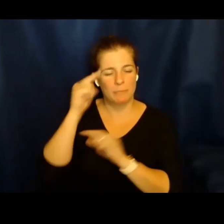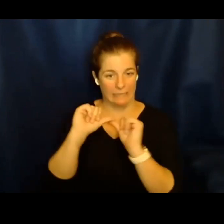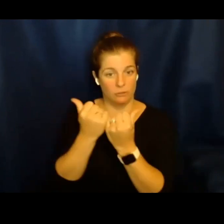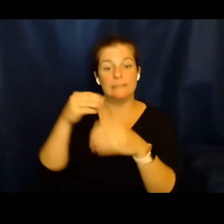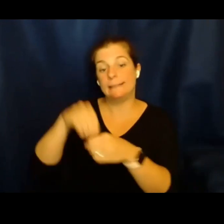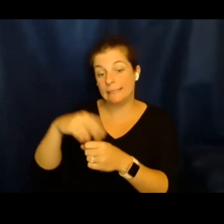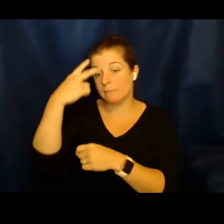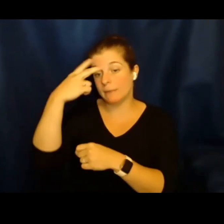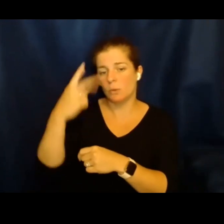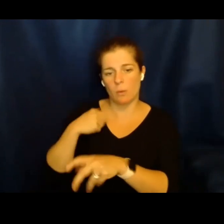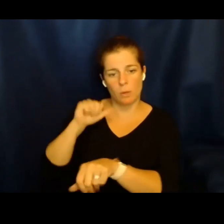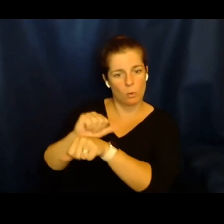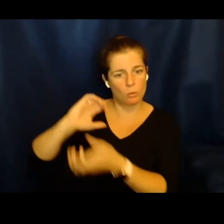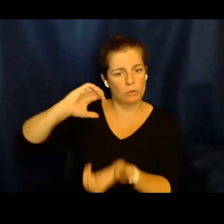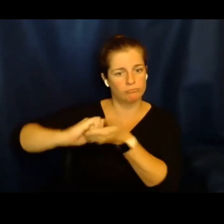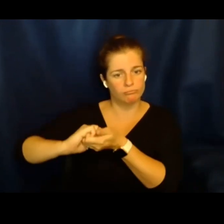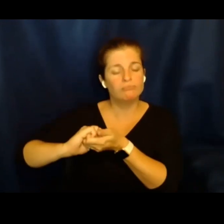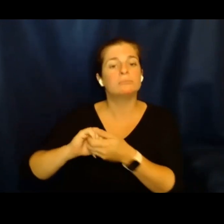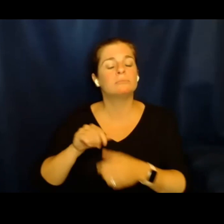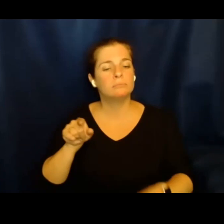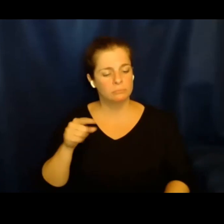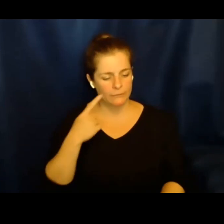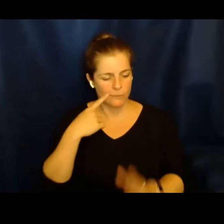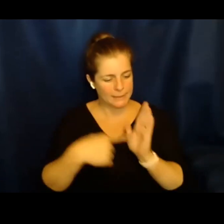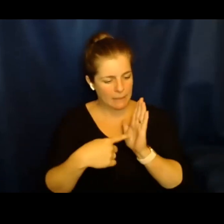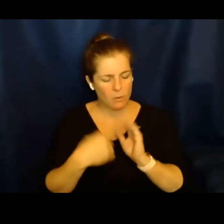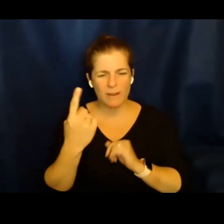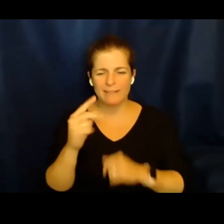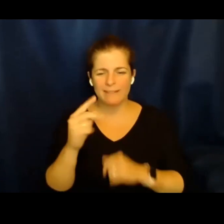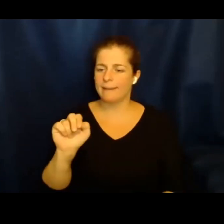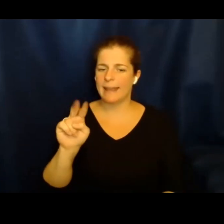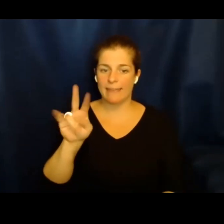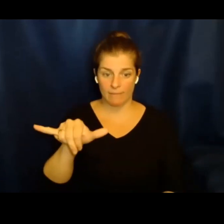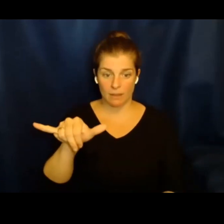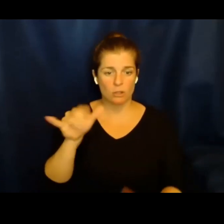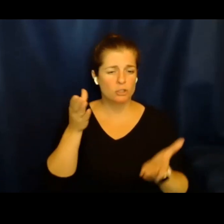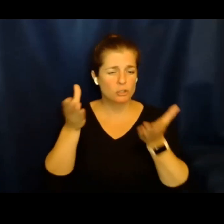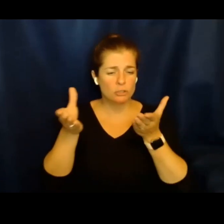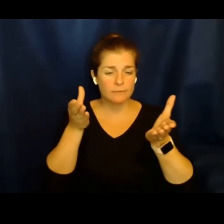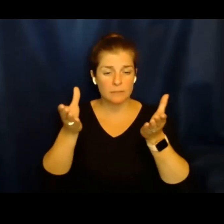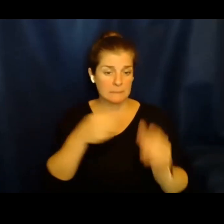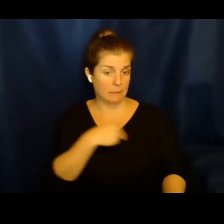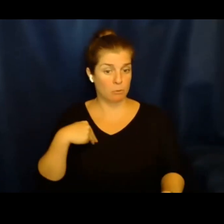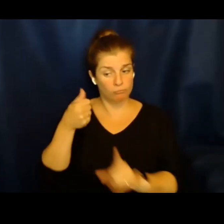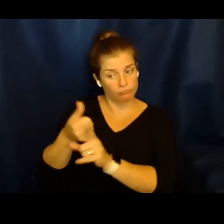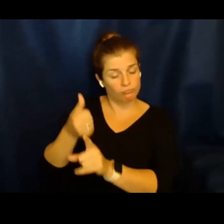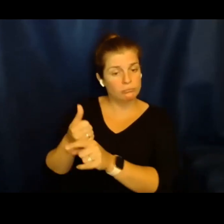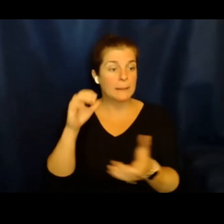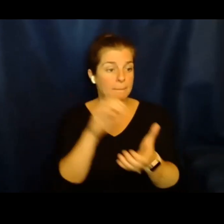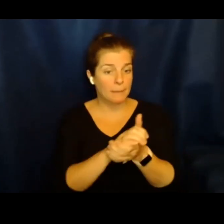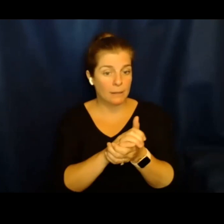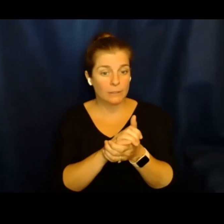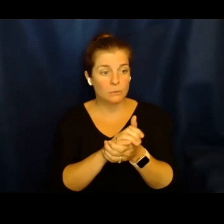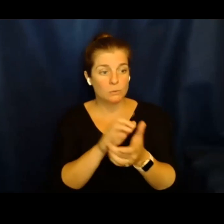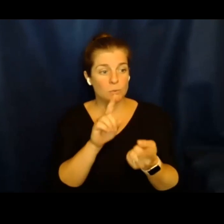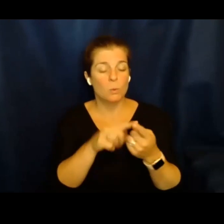For example, there was a Navy service member, a Marine service member who was married to a woman